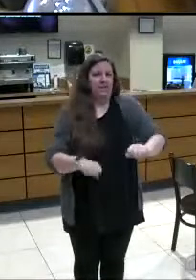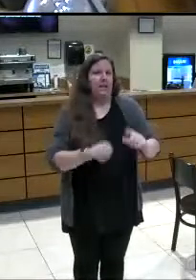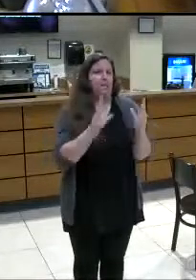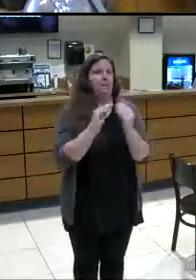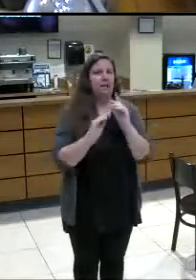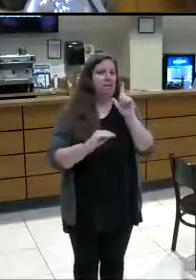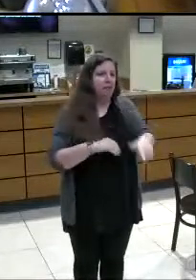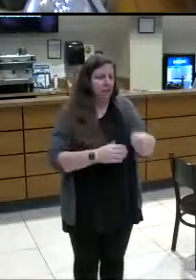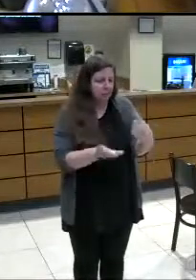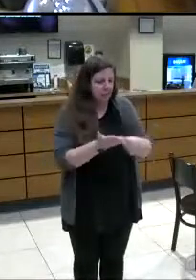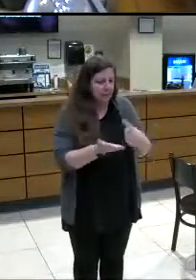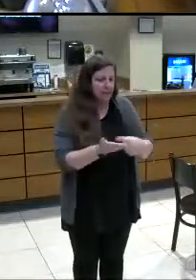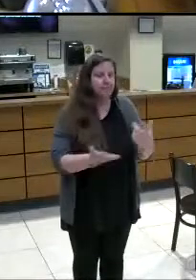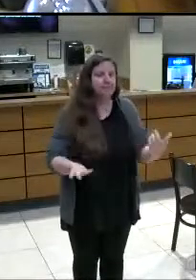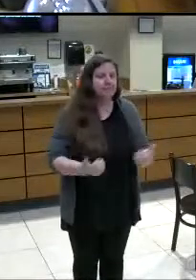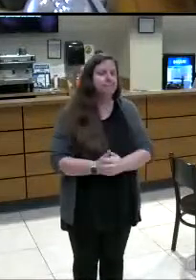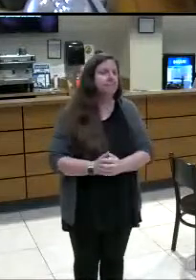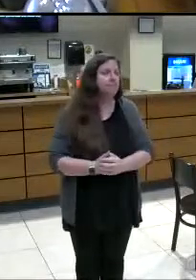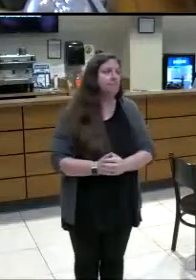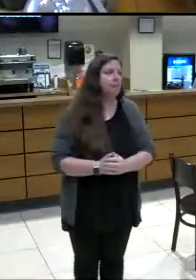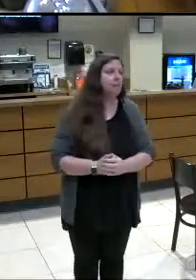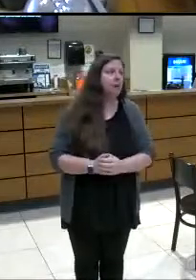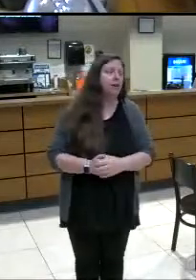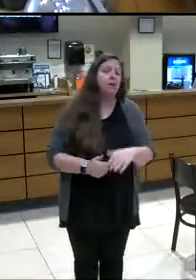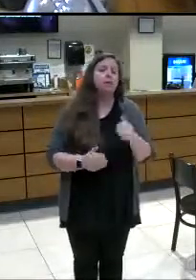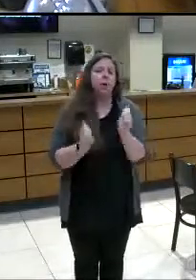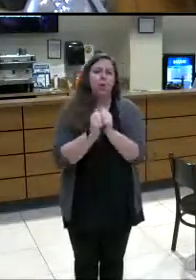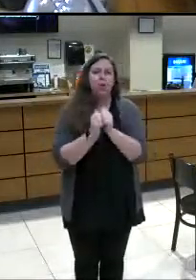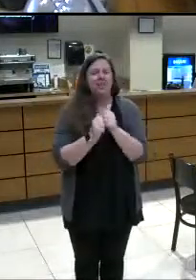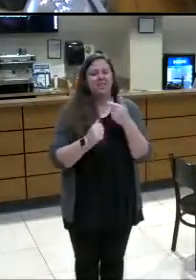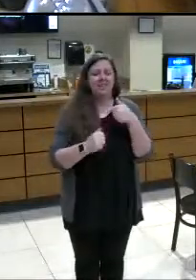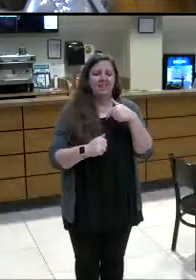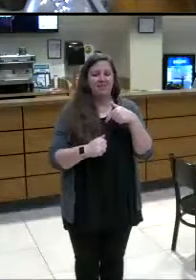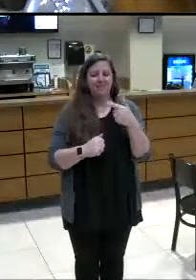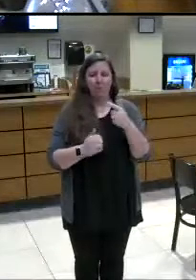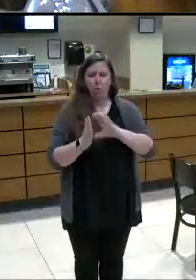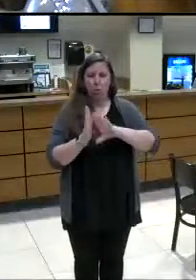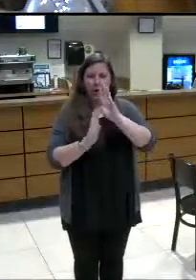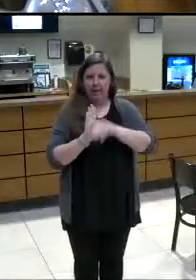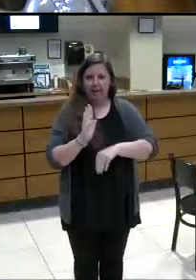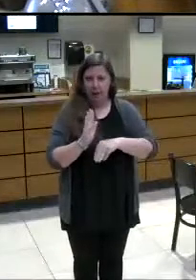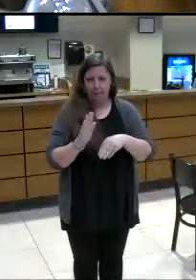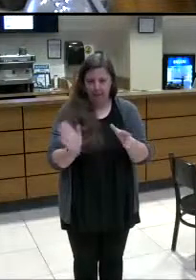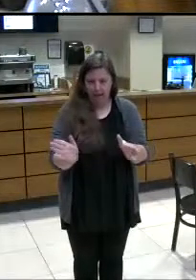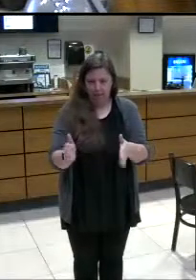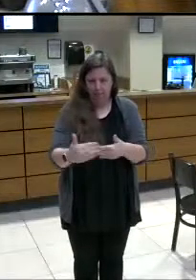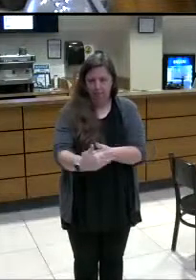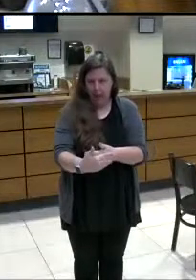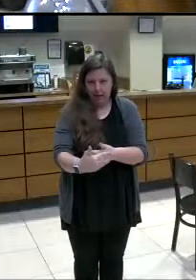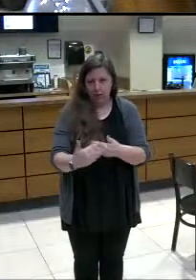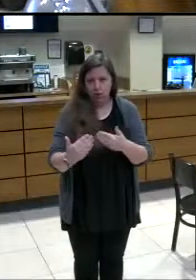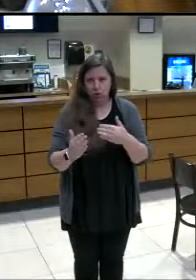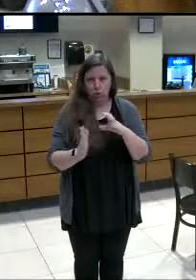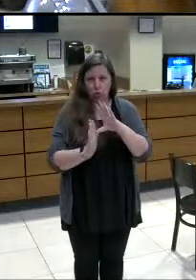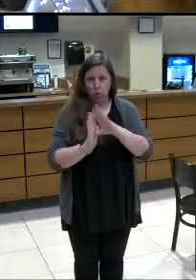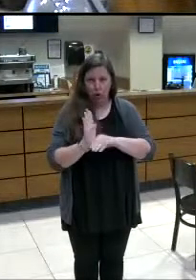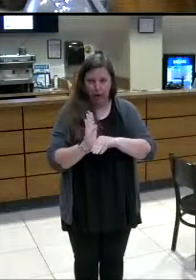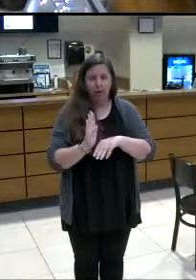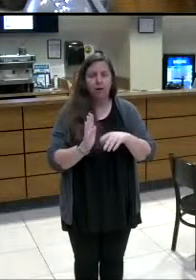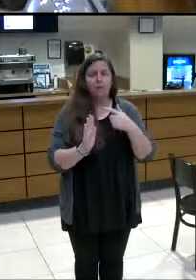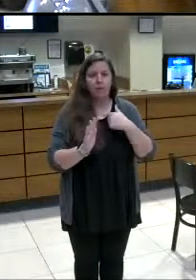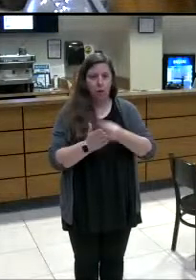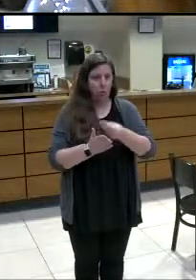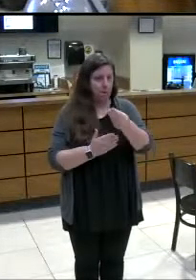with these the packaged curricula, and I know that you all have the circles of support where you speak